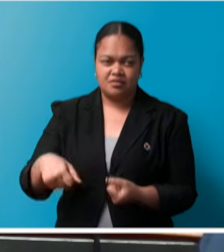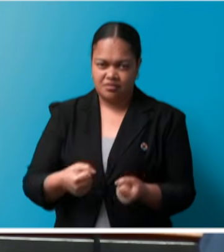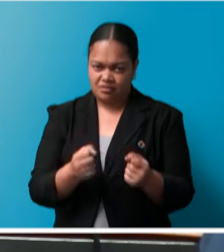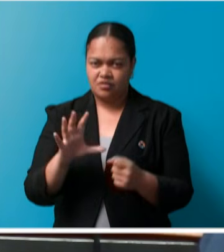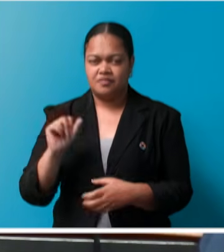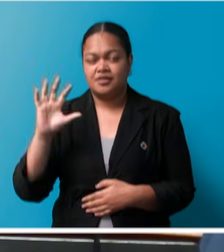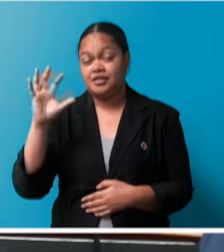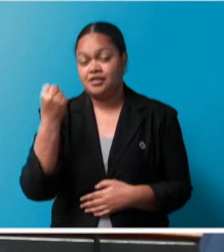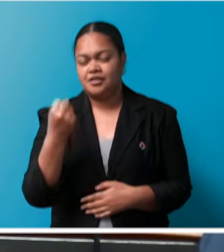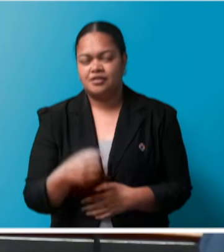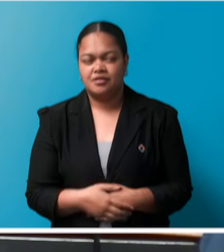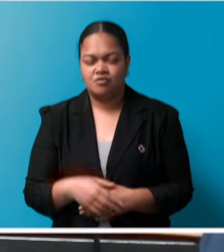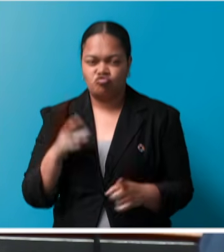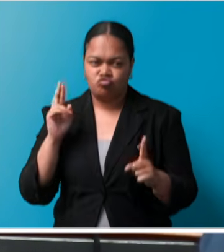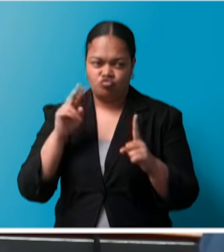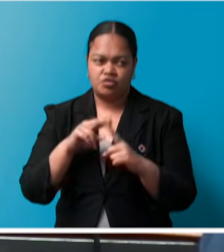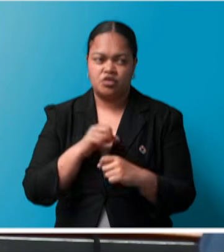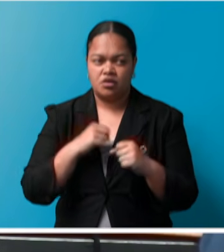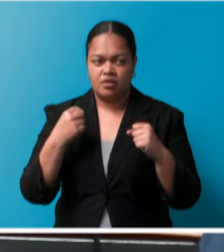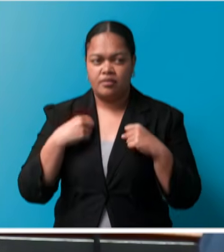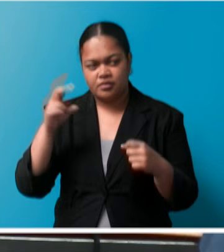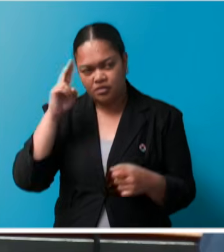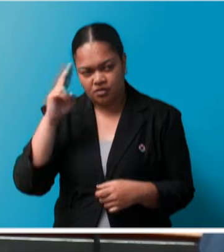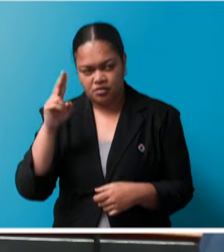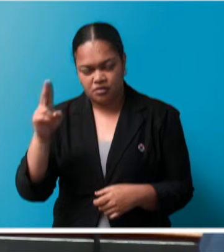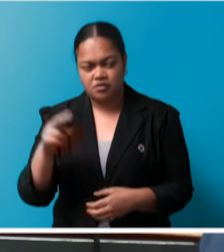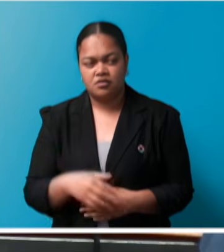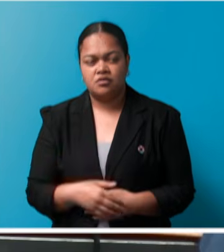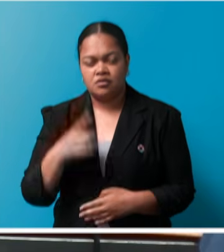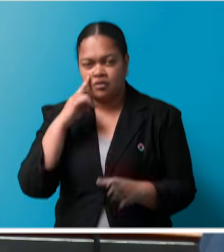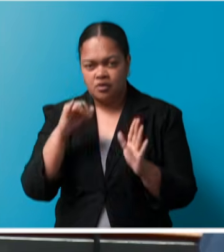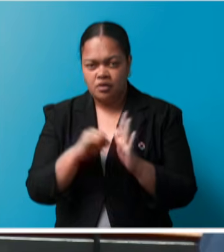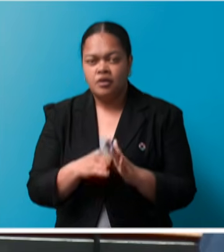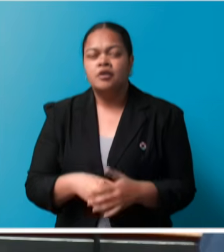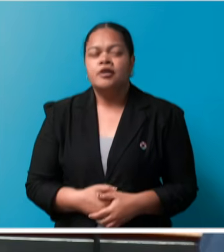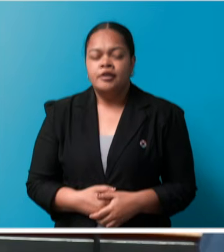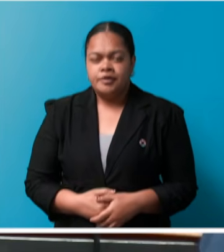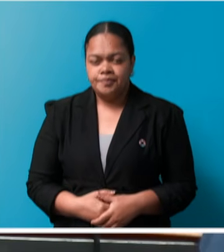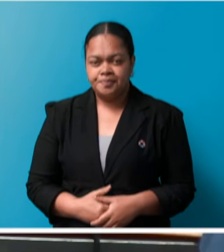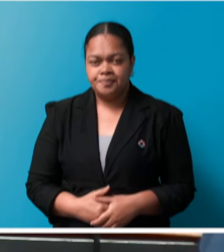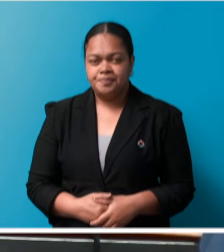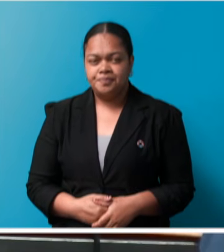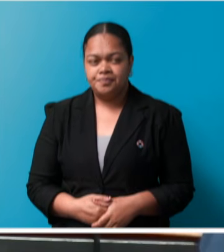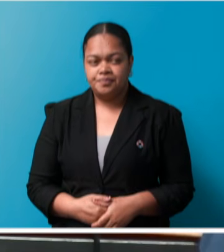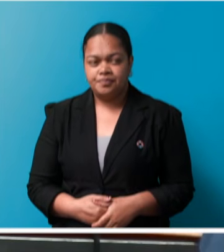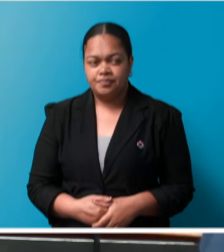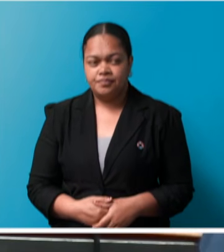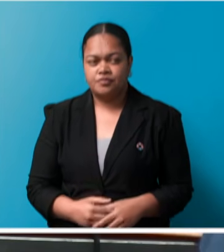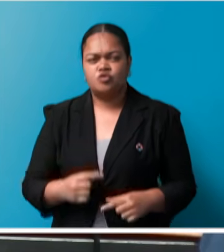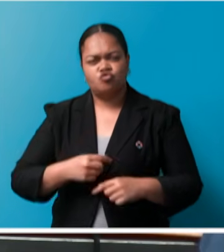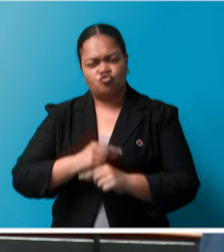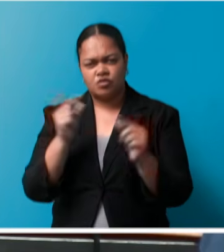that enrich our national identity, strengthen our tourism, create economics,